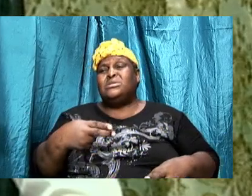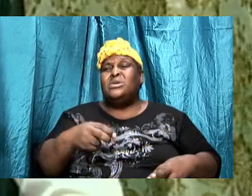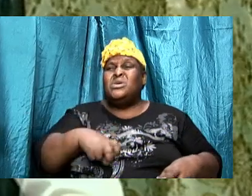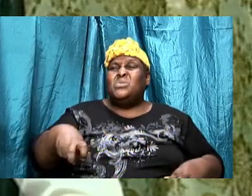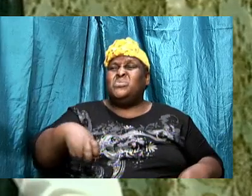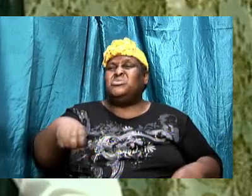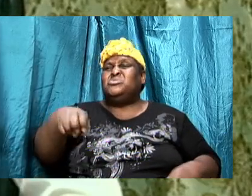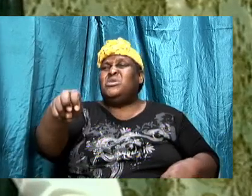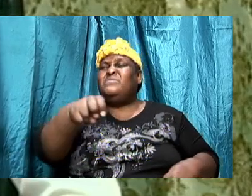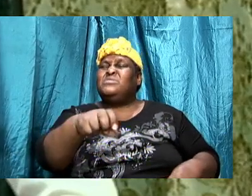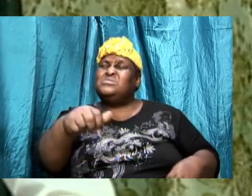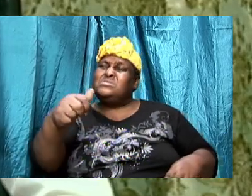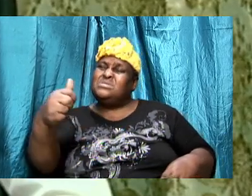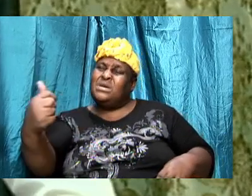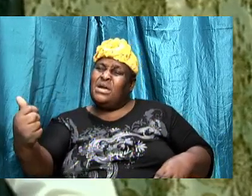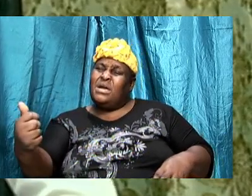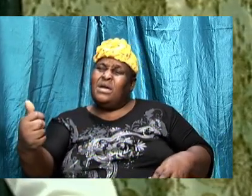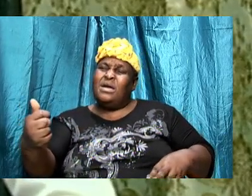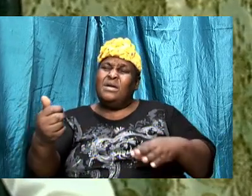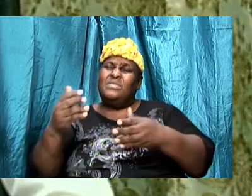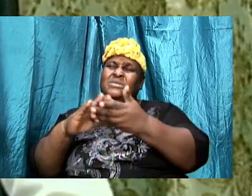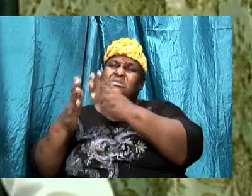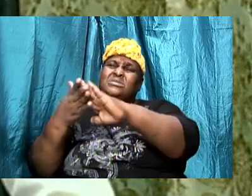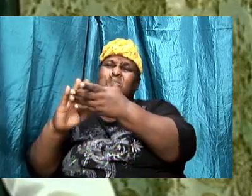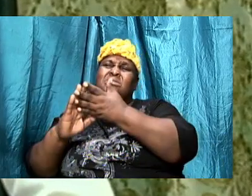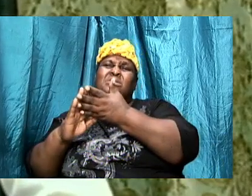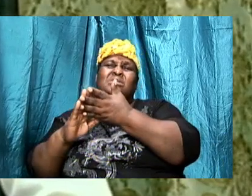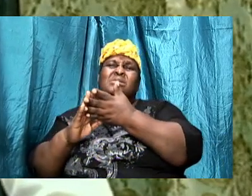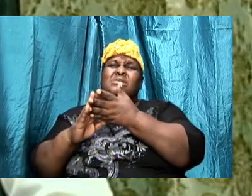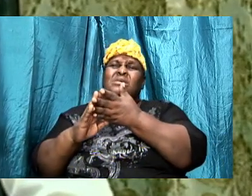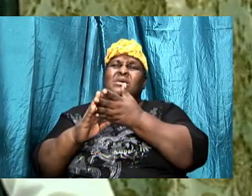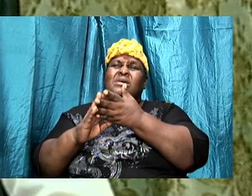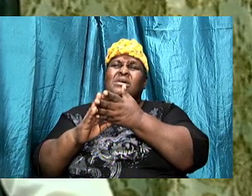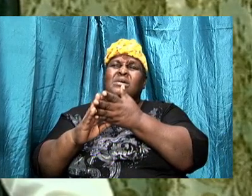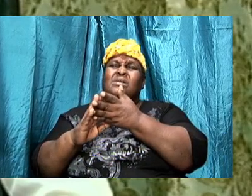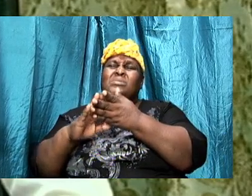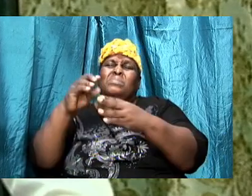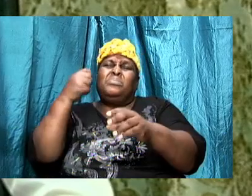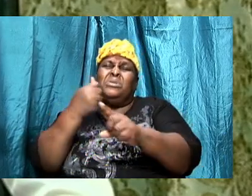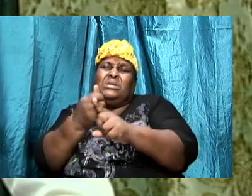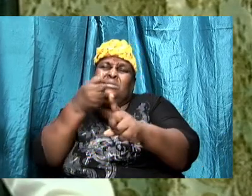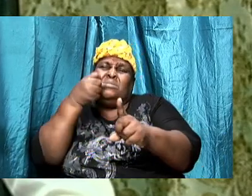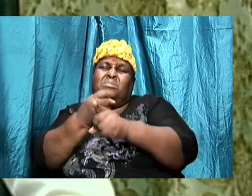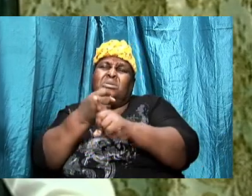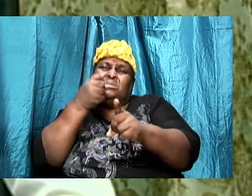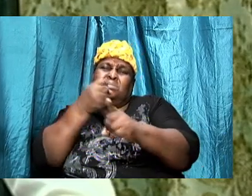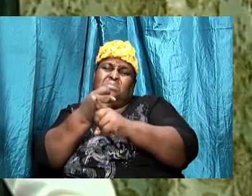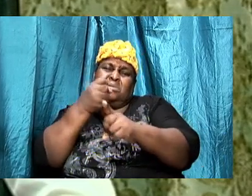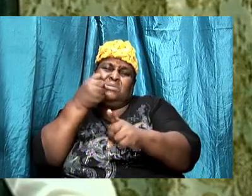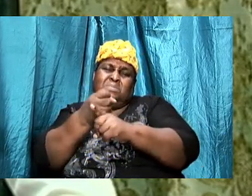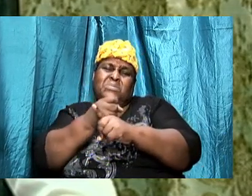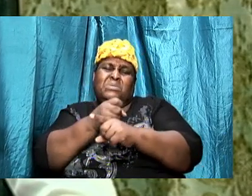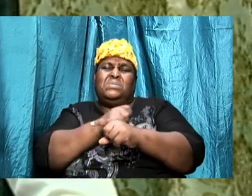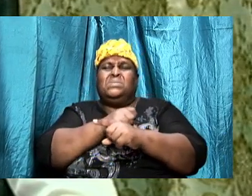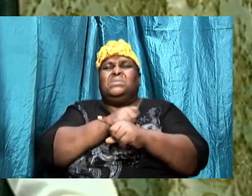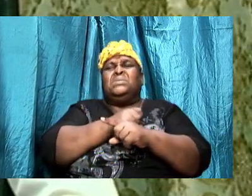he was treated bad. He was roughed up, as it were, physically. He was beaten, and he was